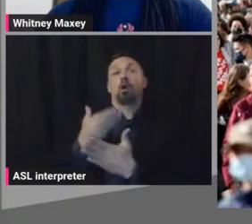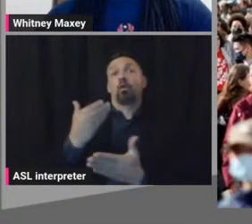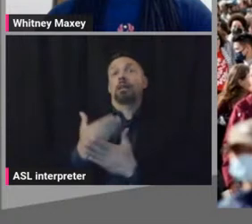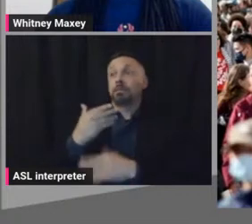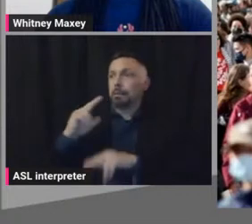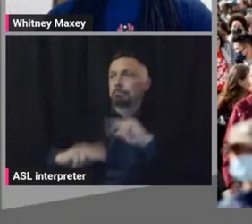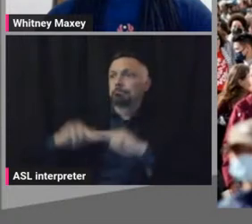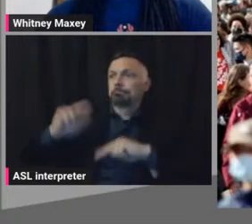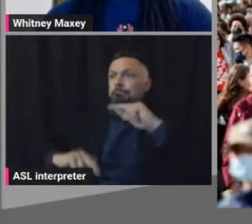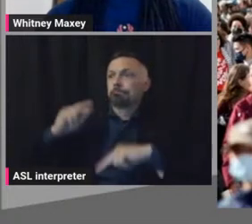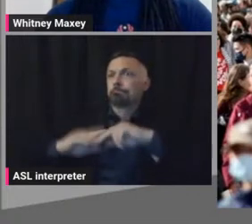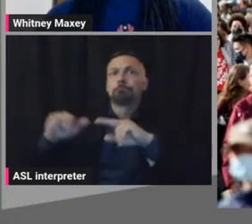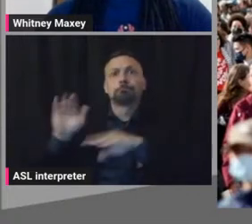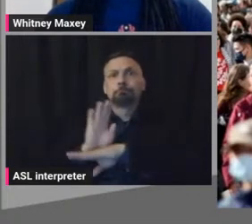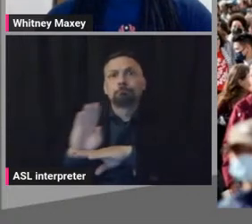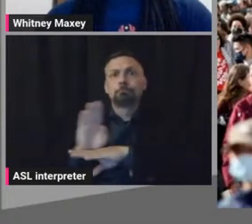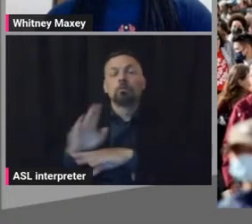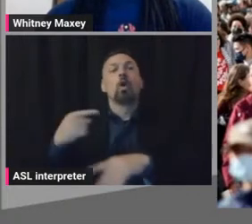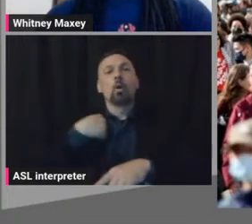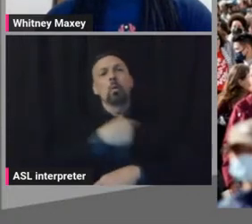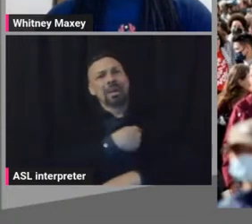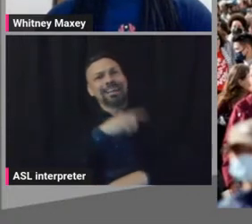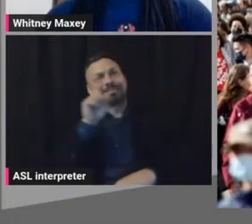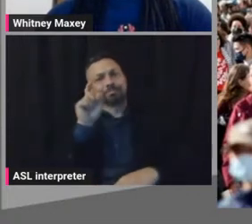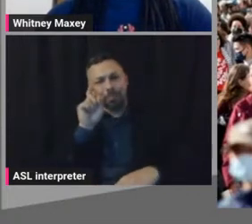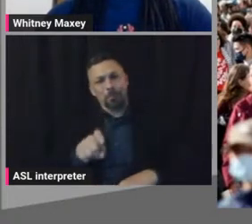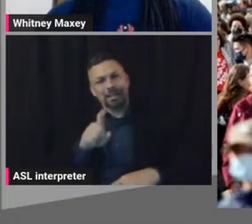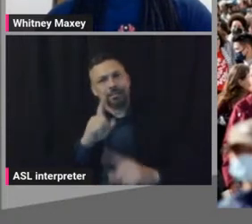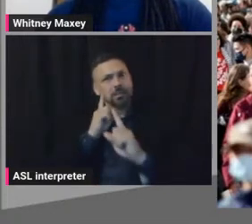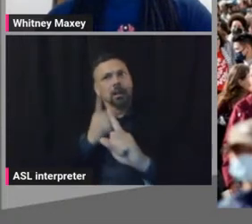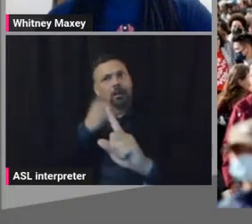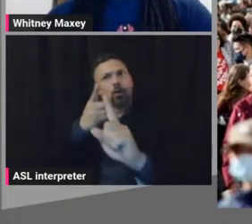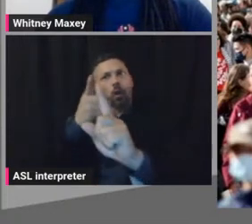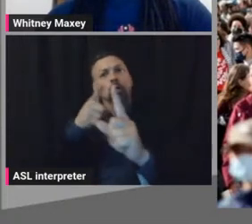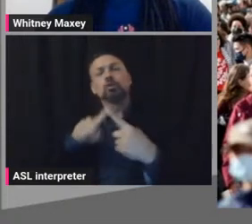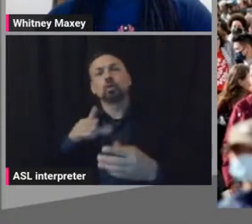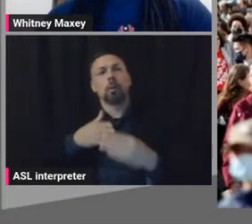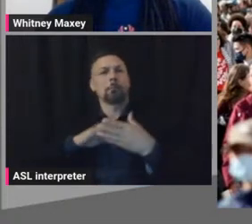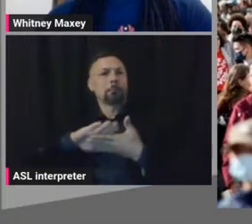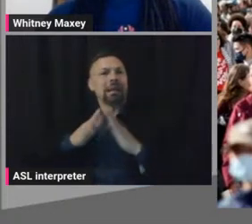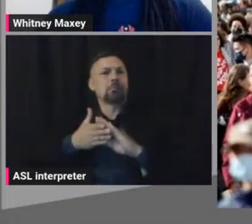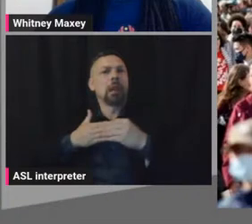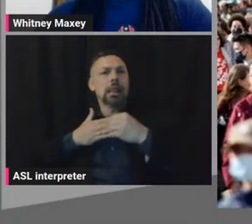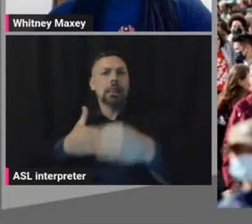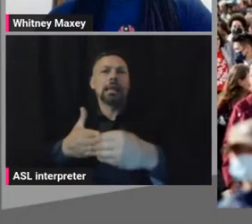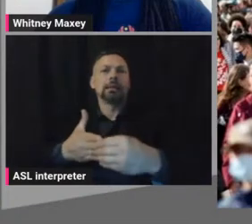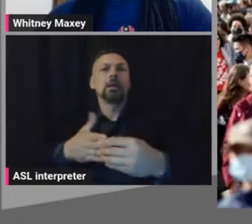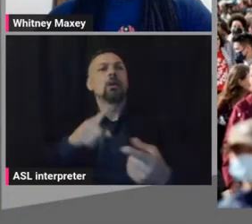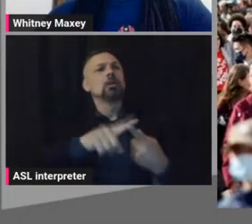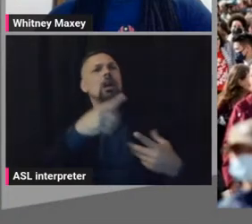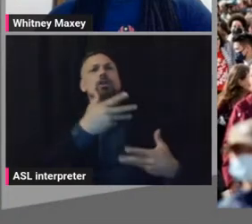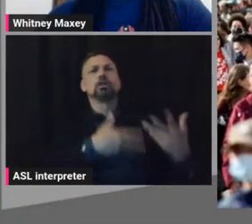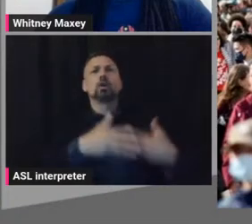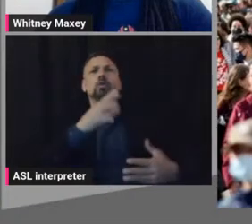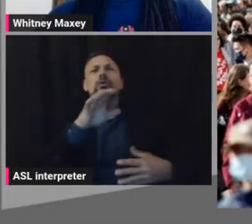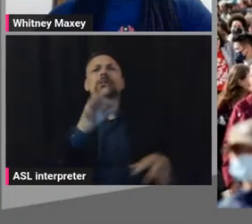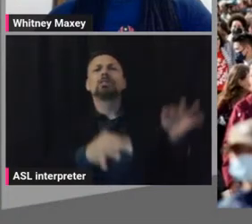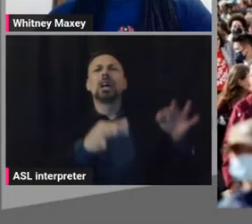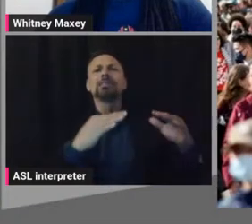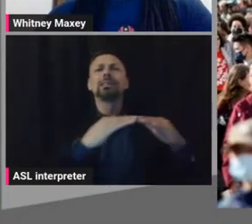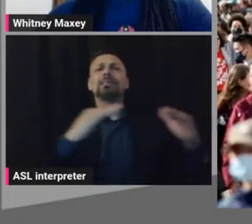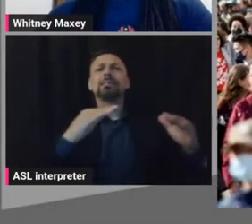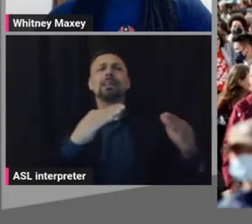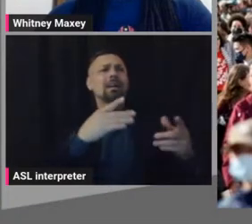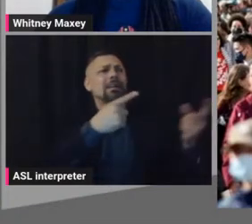must also work to eventually lead it. To illustrate what social justice forces contributed to in 2020, take a look